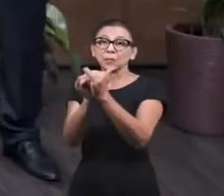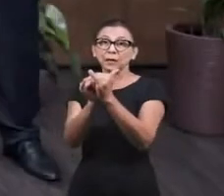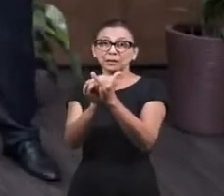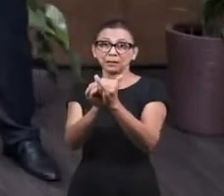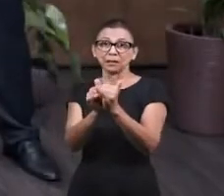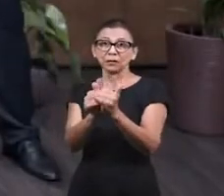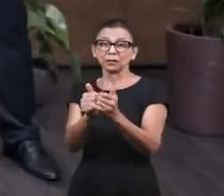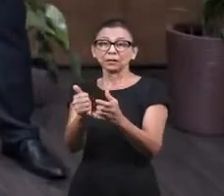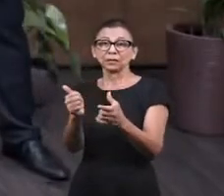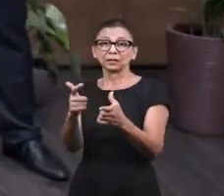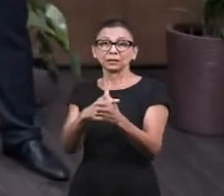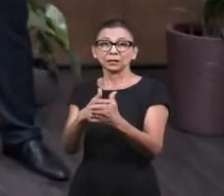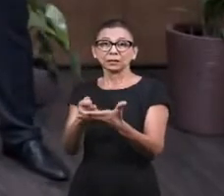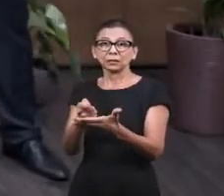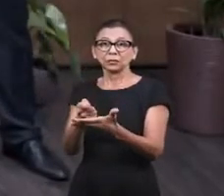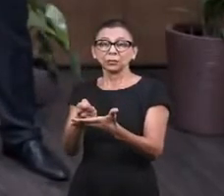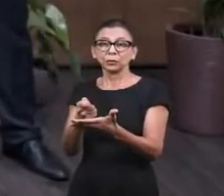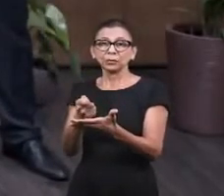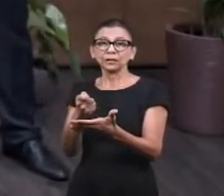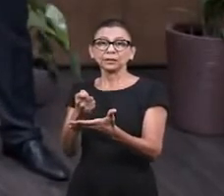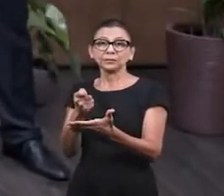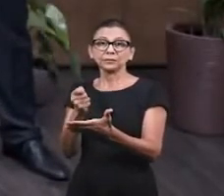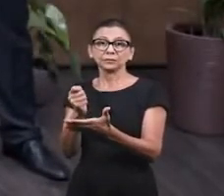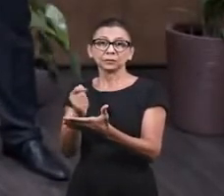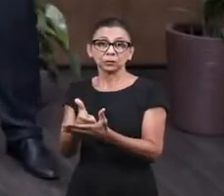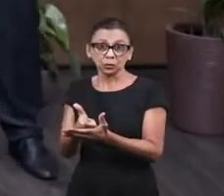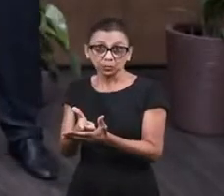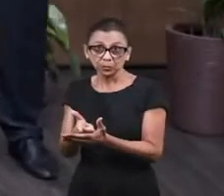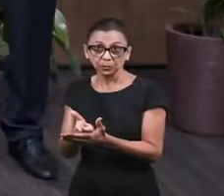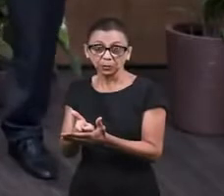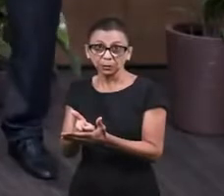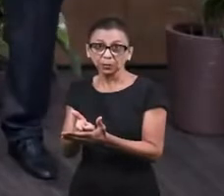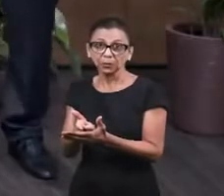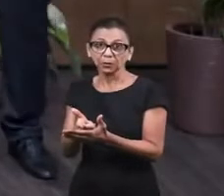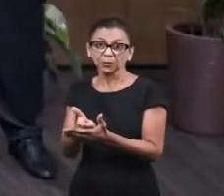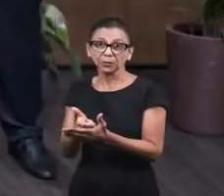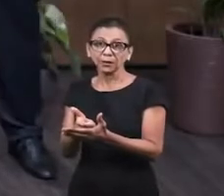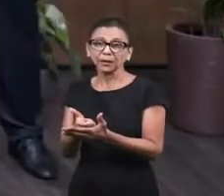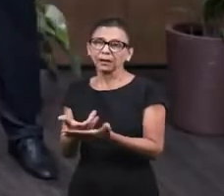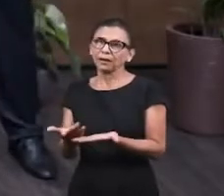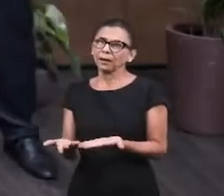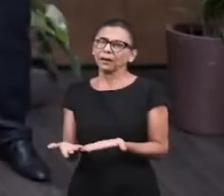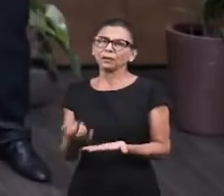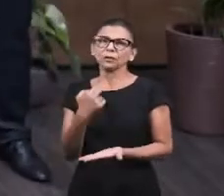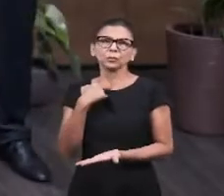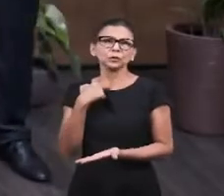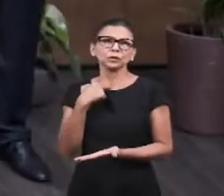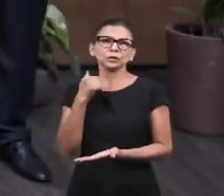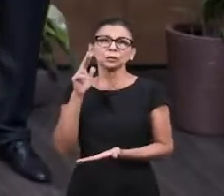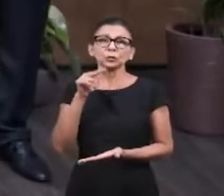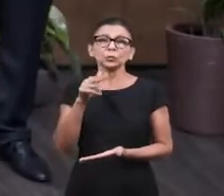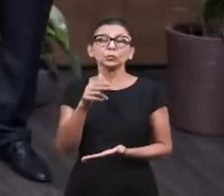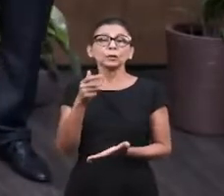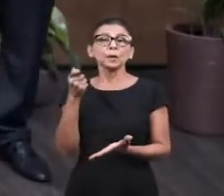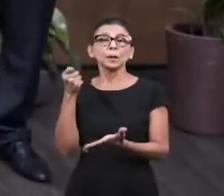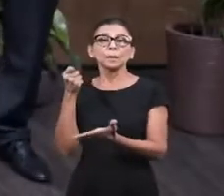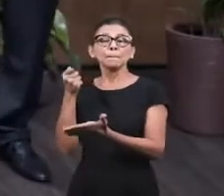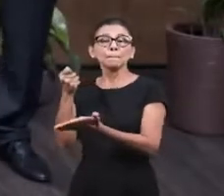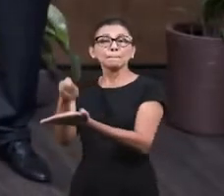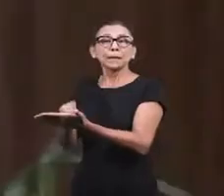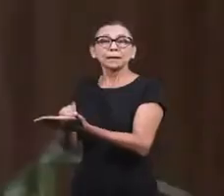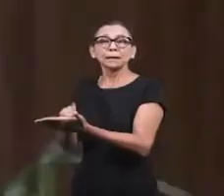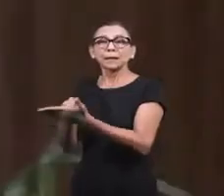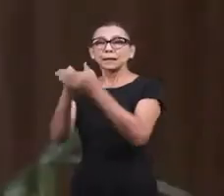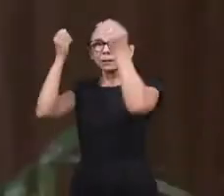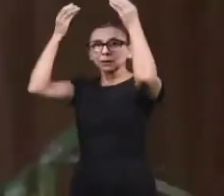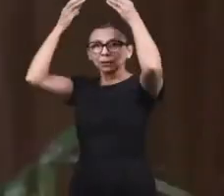requiring of his fellow servant. So the debt that had been forgiven by the king, by the master, was impossible to